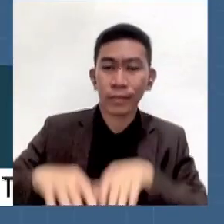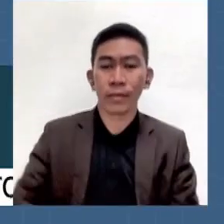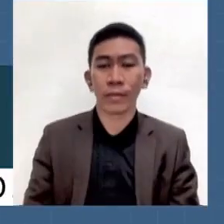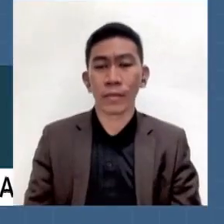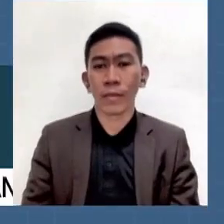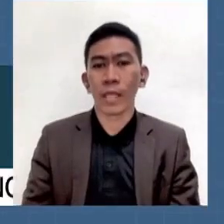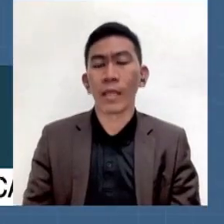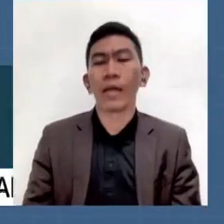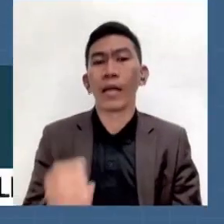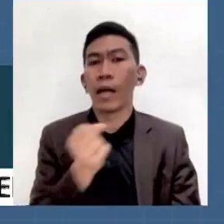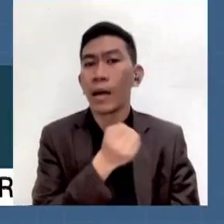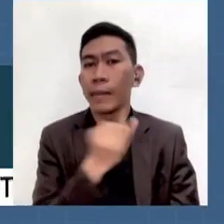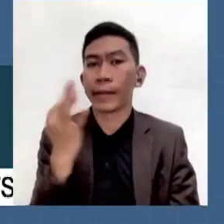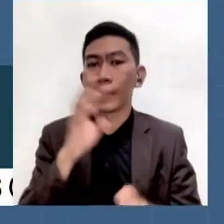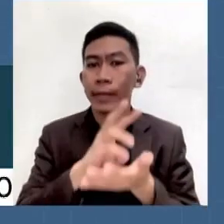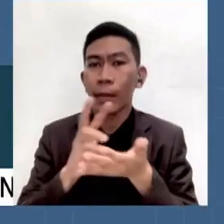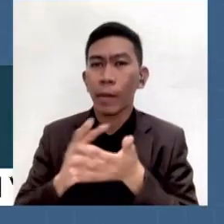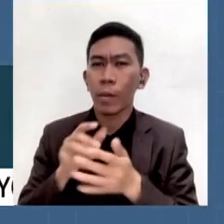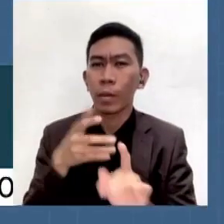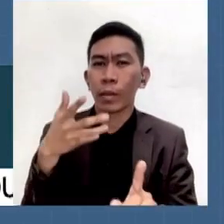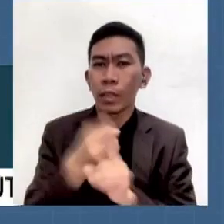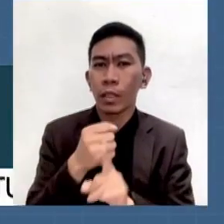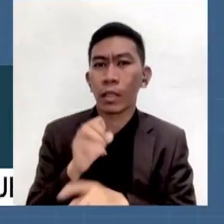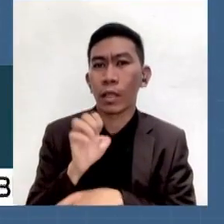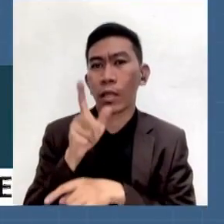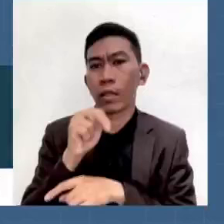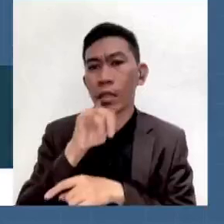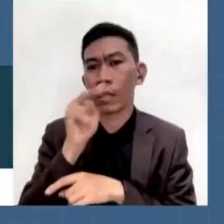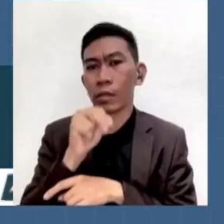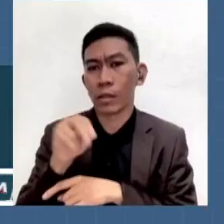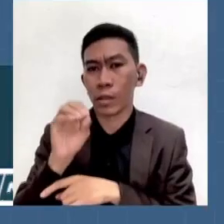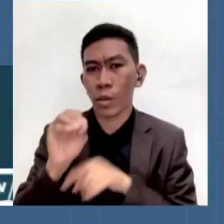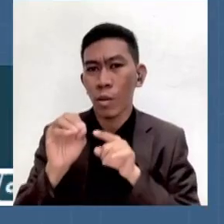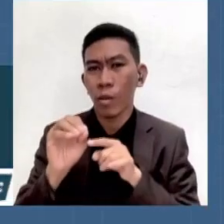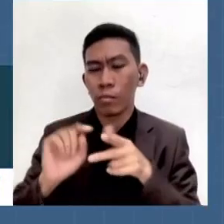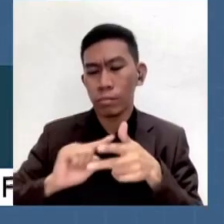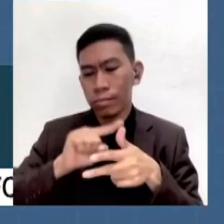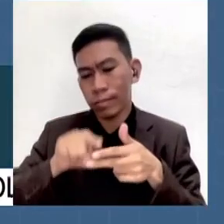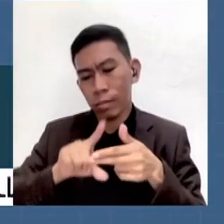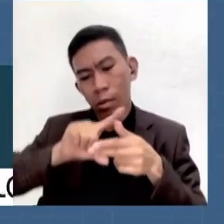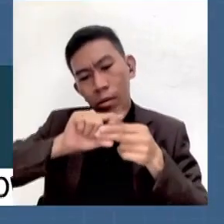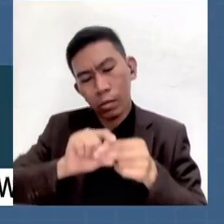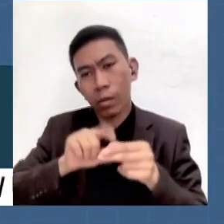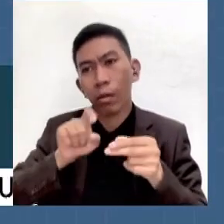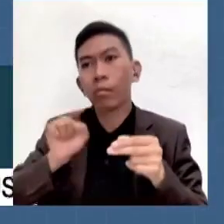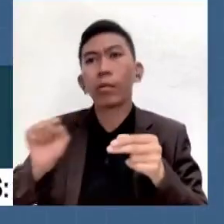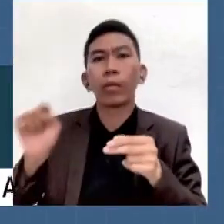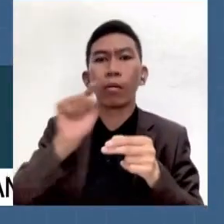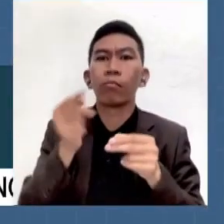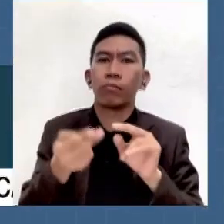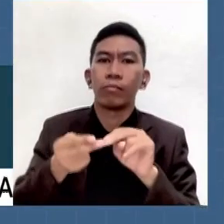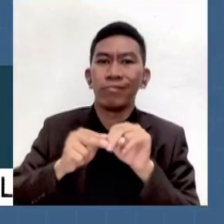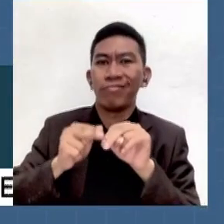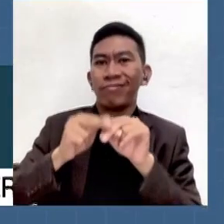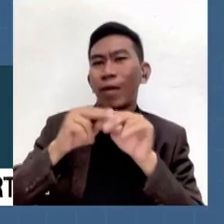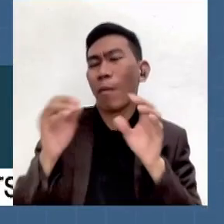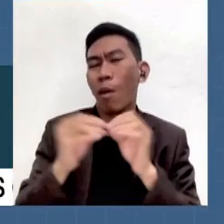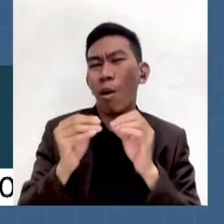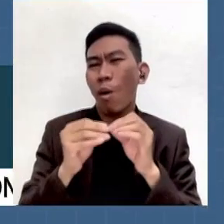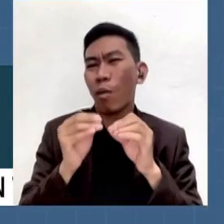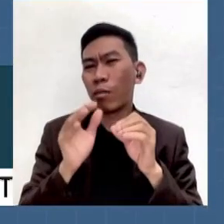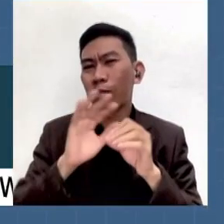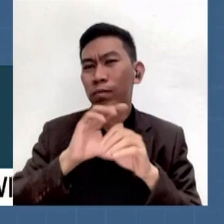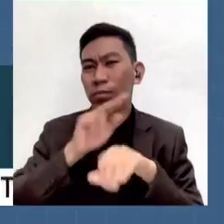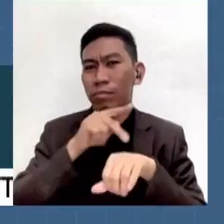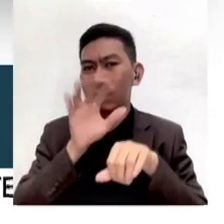affected by the El Nino through dry conditions, dry spells, and droughts will likely increase, the most of which is forecast in